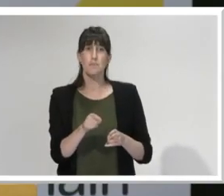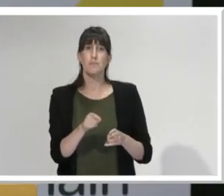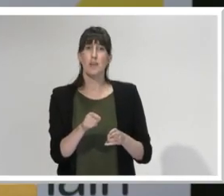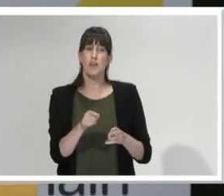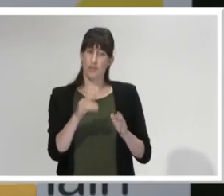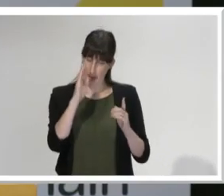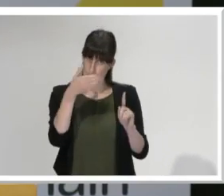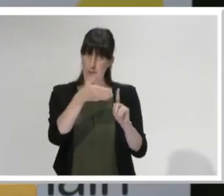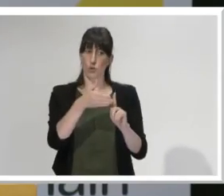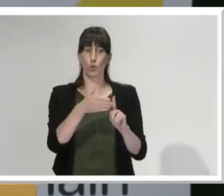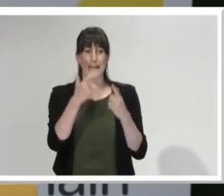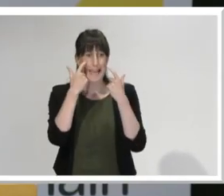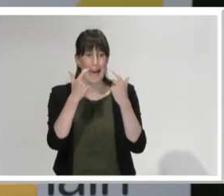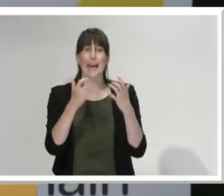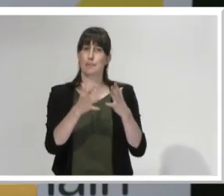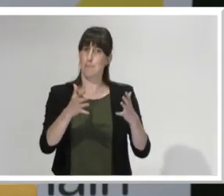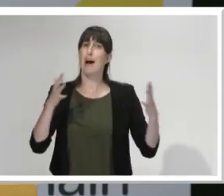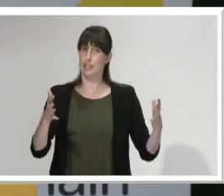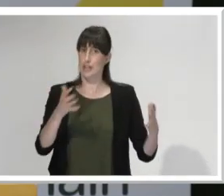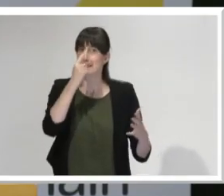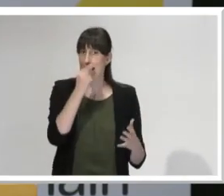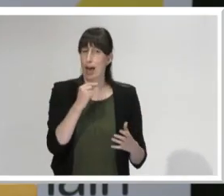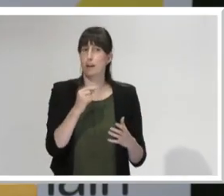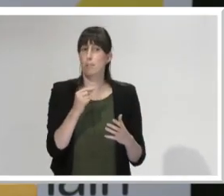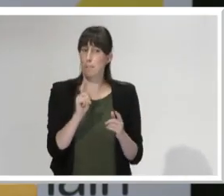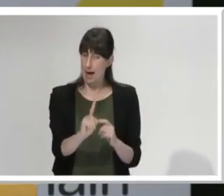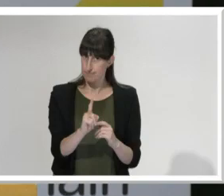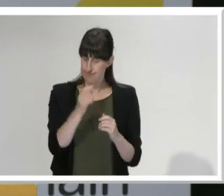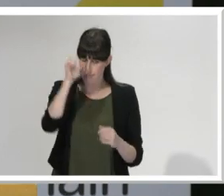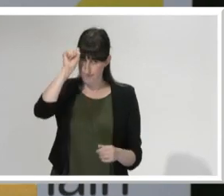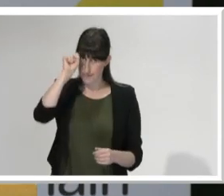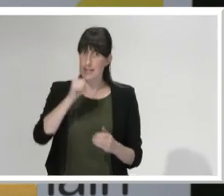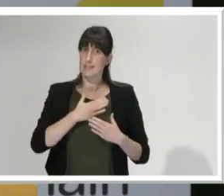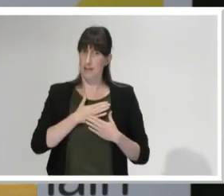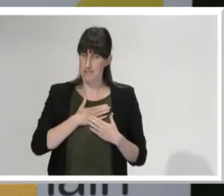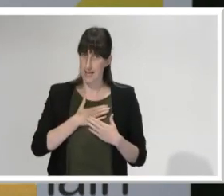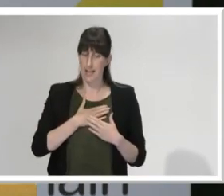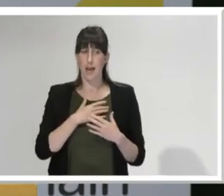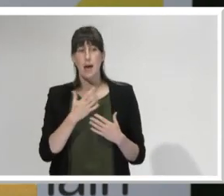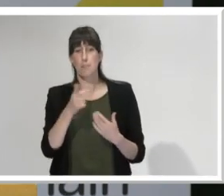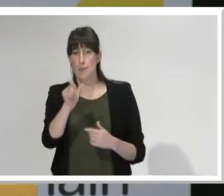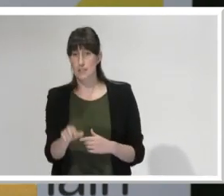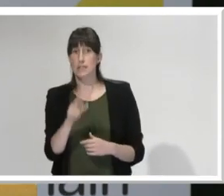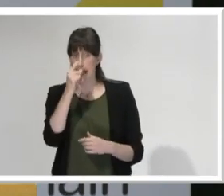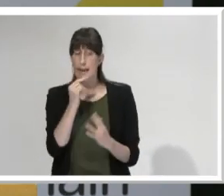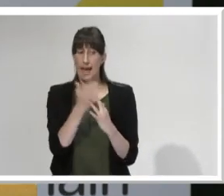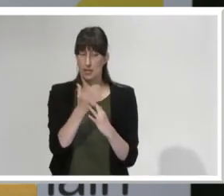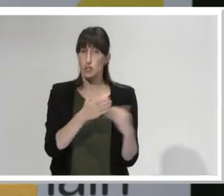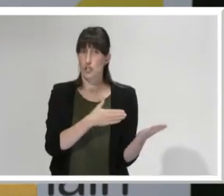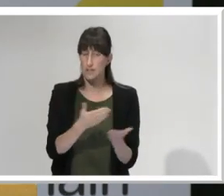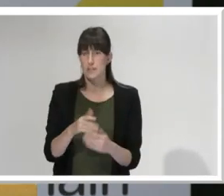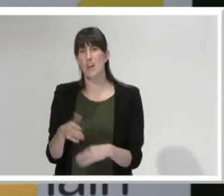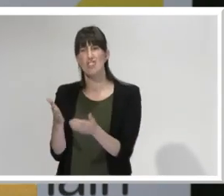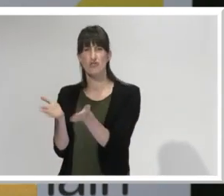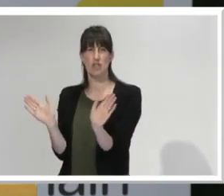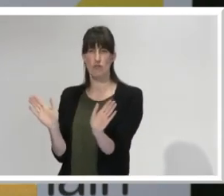possible while keeping people safe, both staff and any patients accessing services. In terms of the